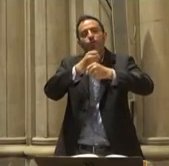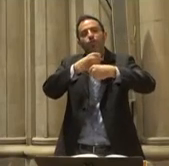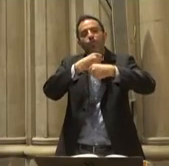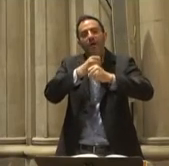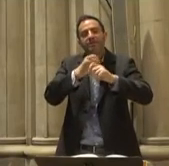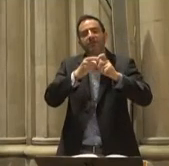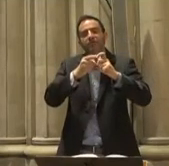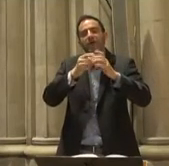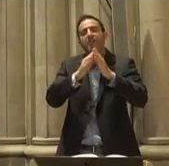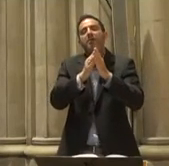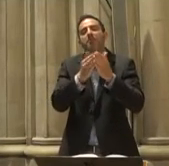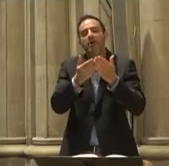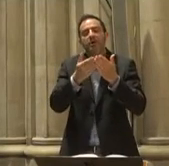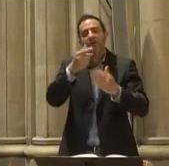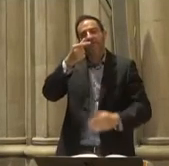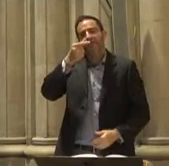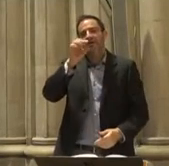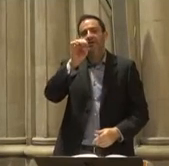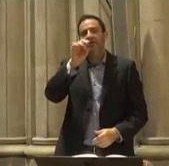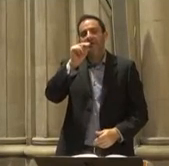from the book of Genesis.